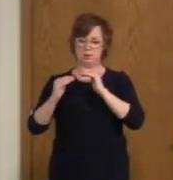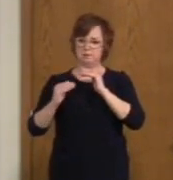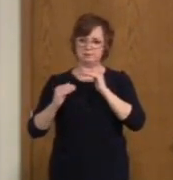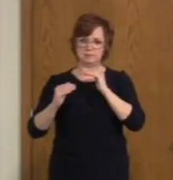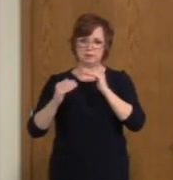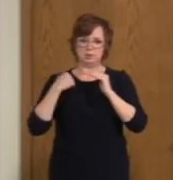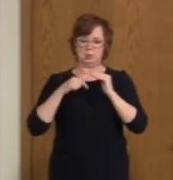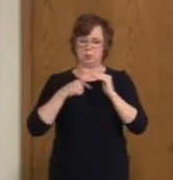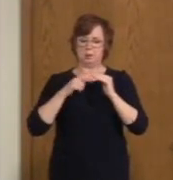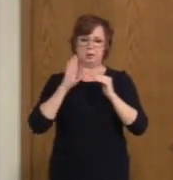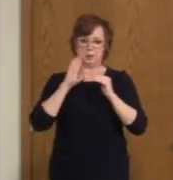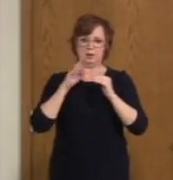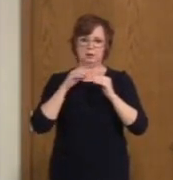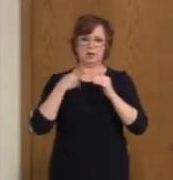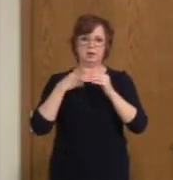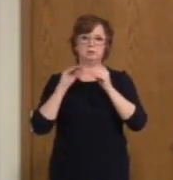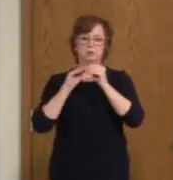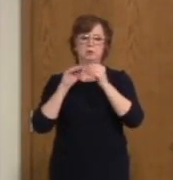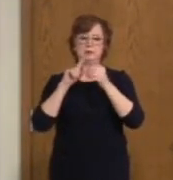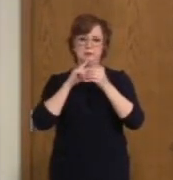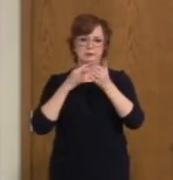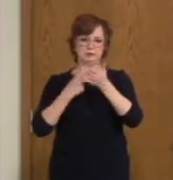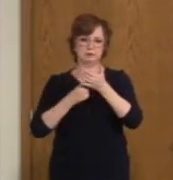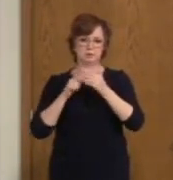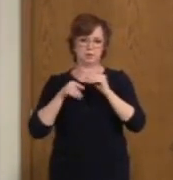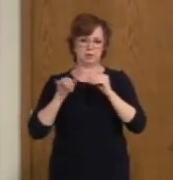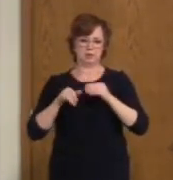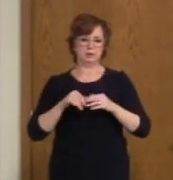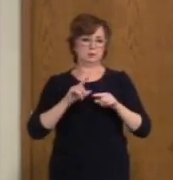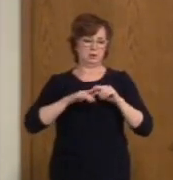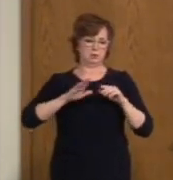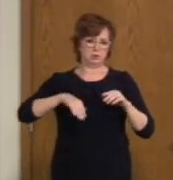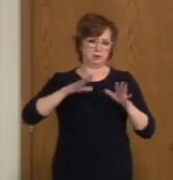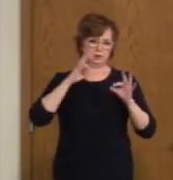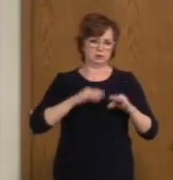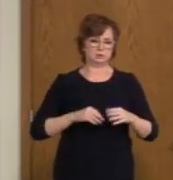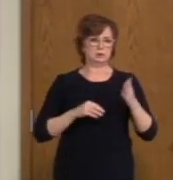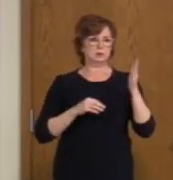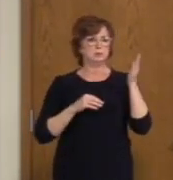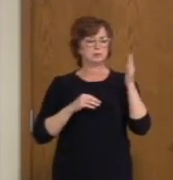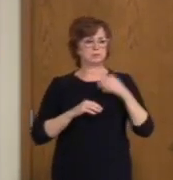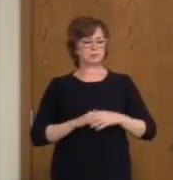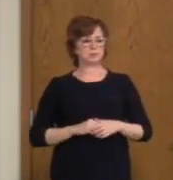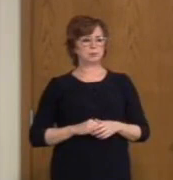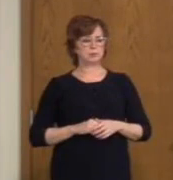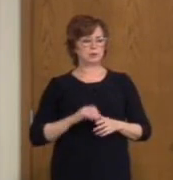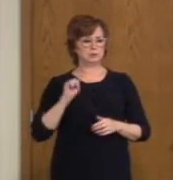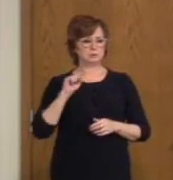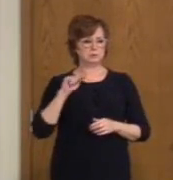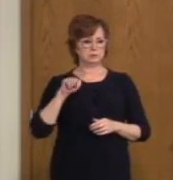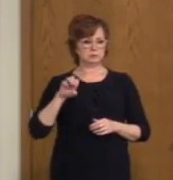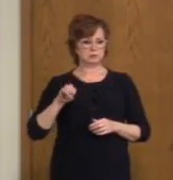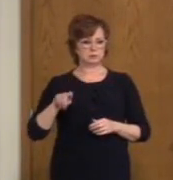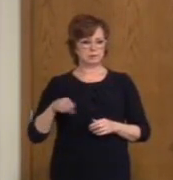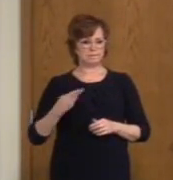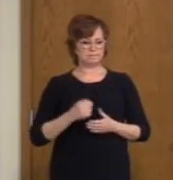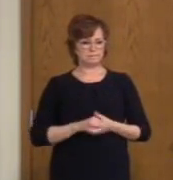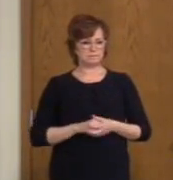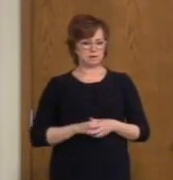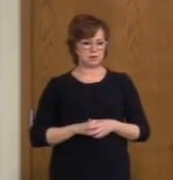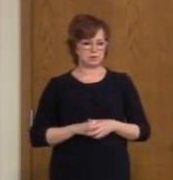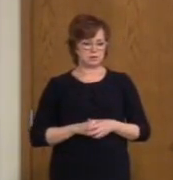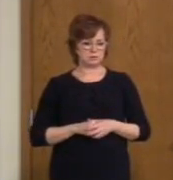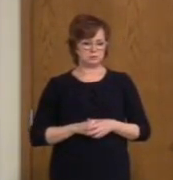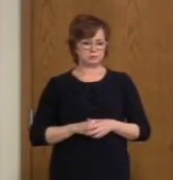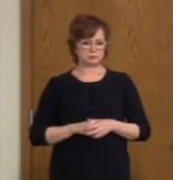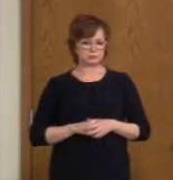but we're not at that point today. Follow-up, Steph? Mr. Premier, the vaccination strategy to deal